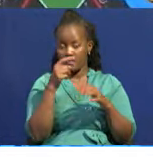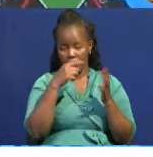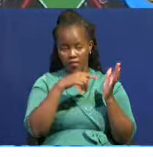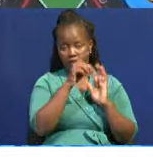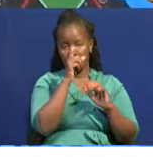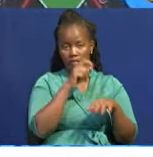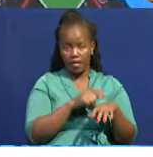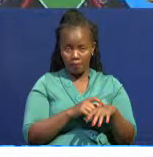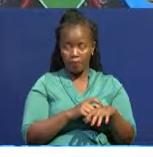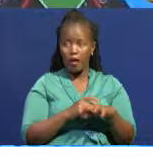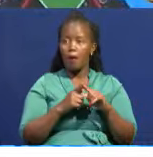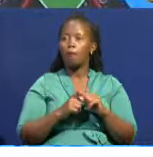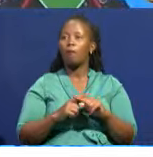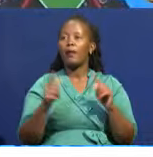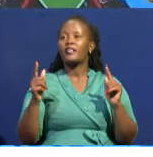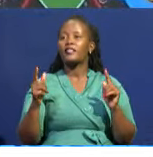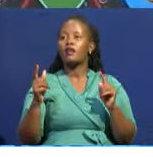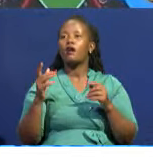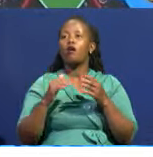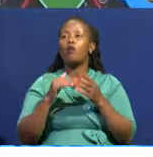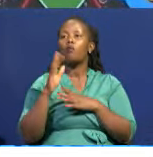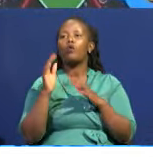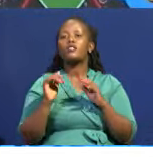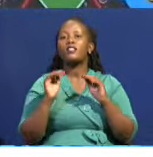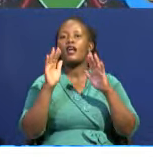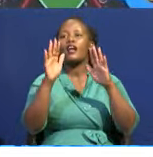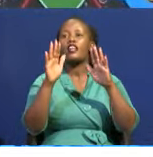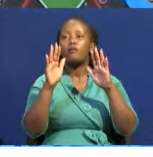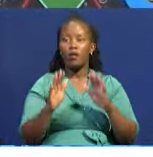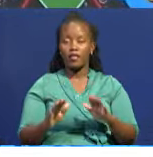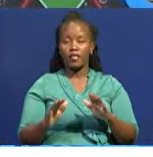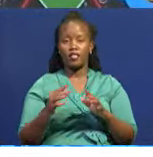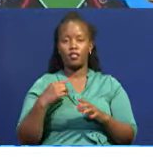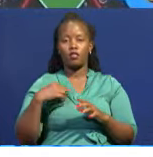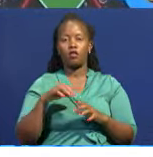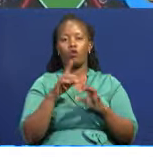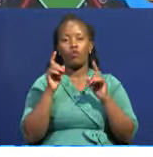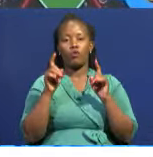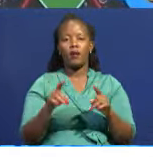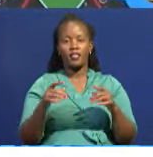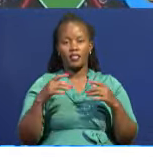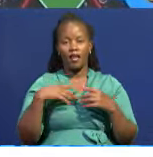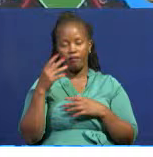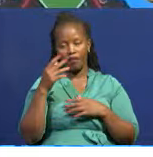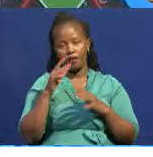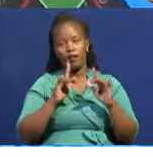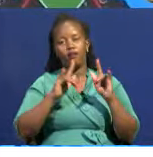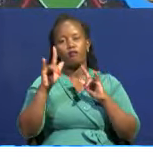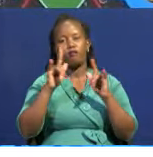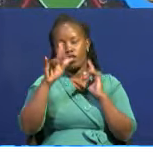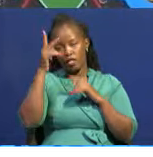But most important, let us all now develop a foreign policy that is Kenyan.